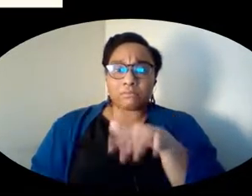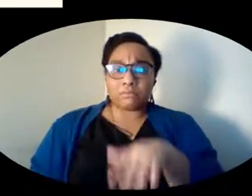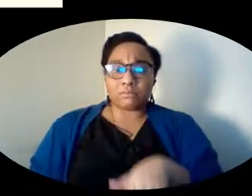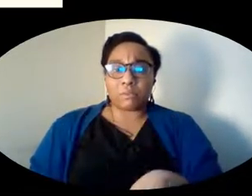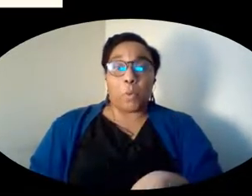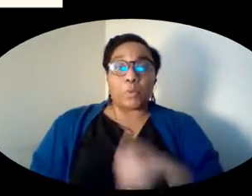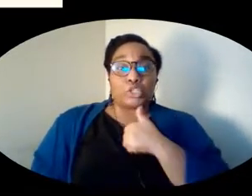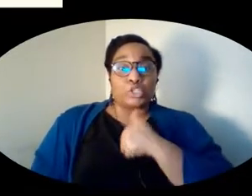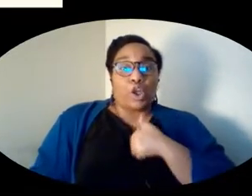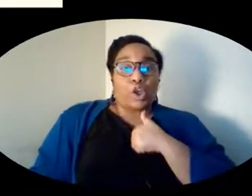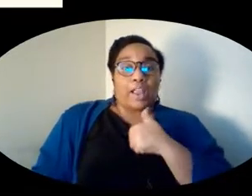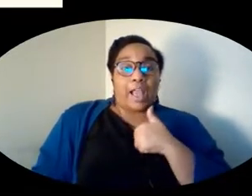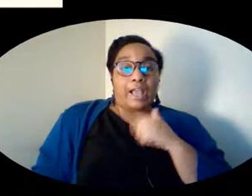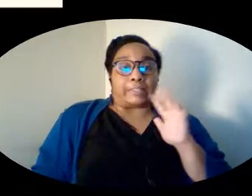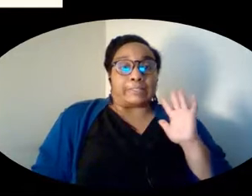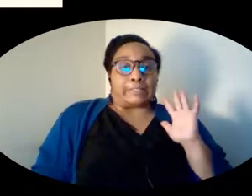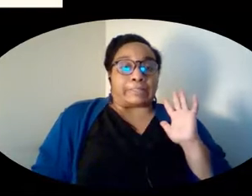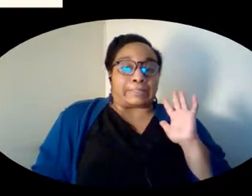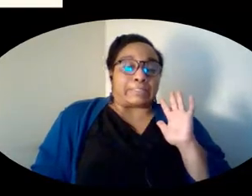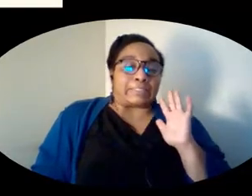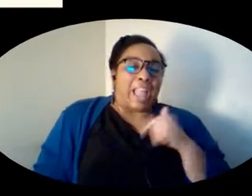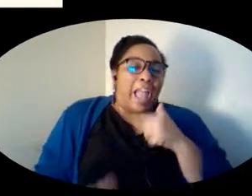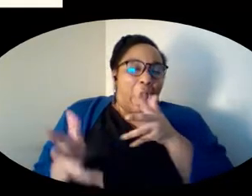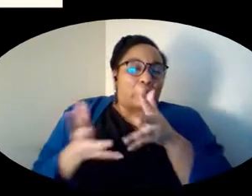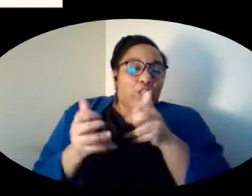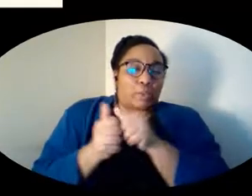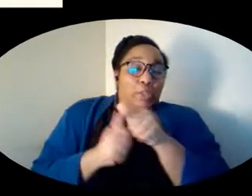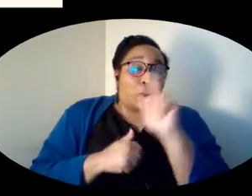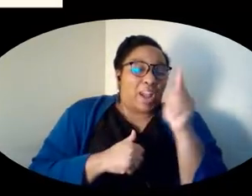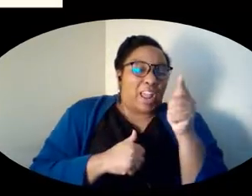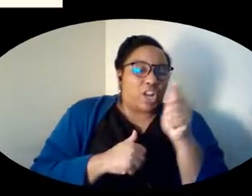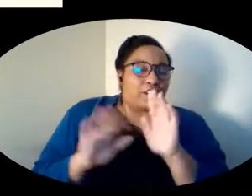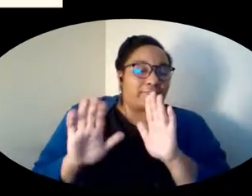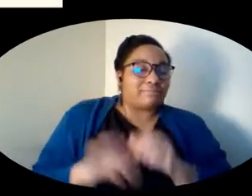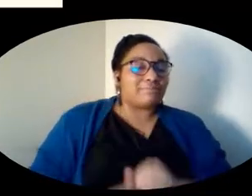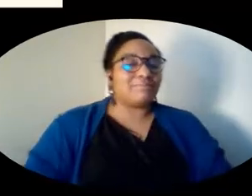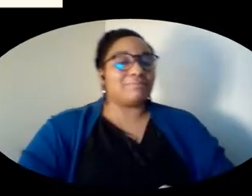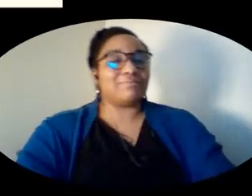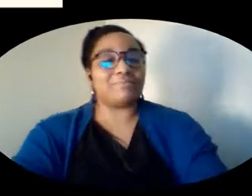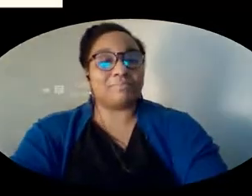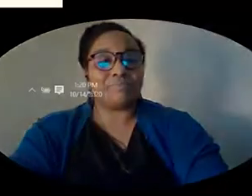Sorry. I'll just talk to you later.